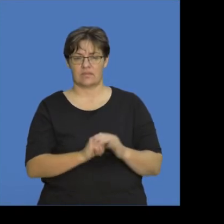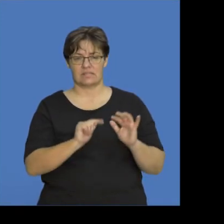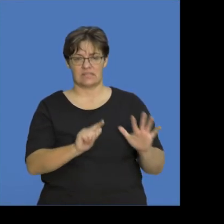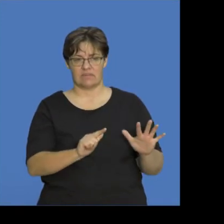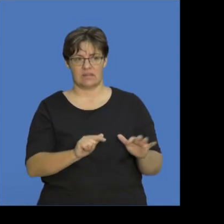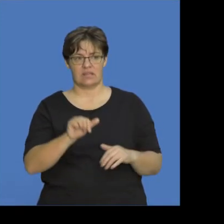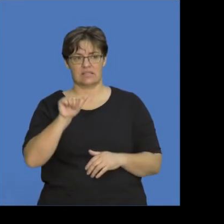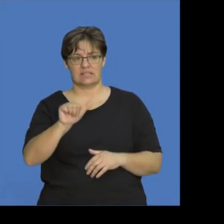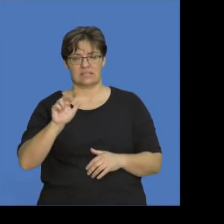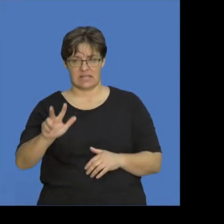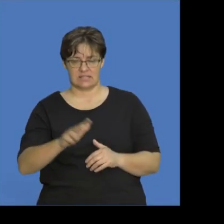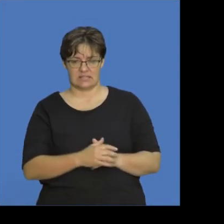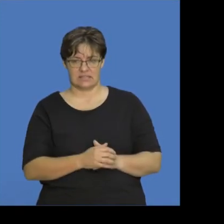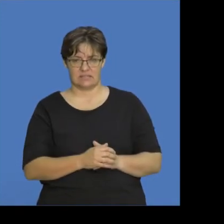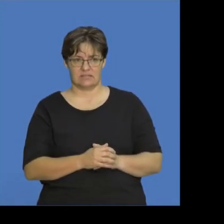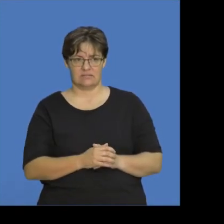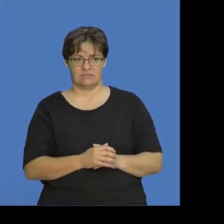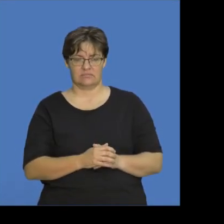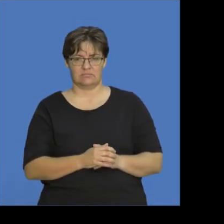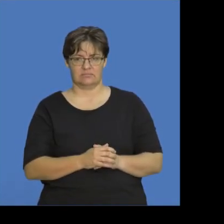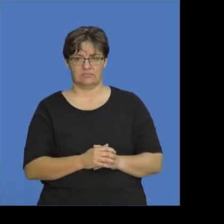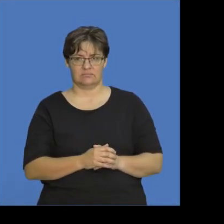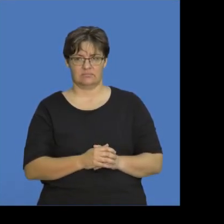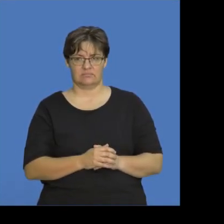Now we have 7. 7 give us 68.